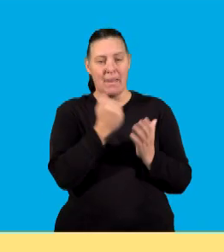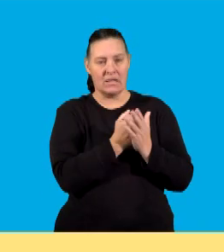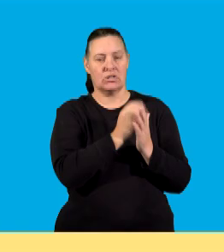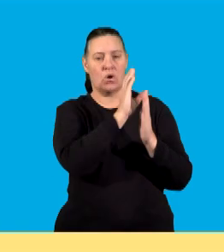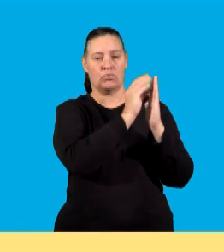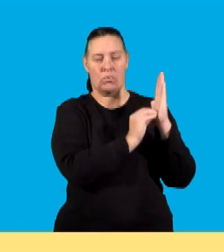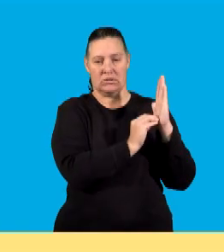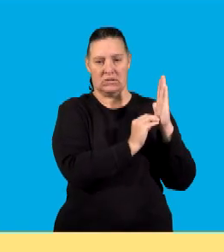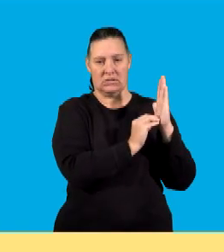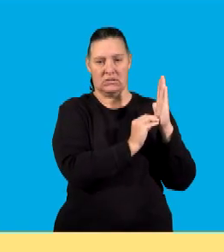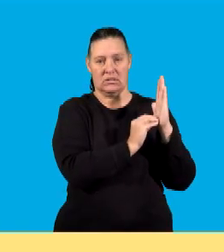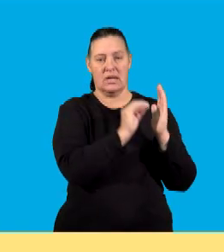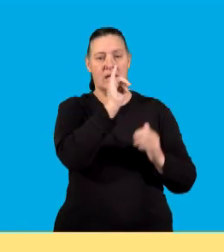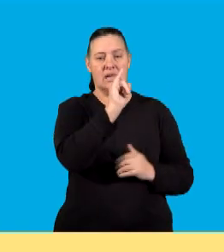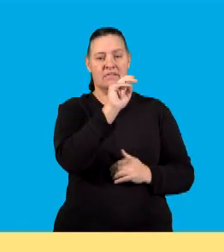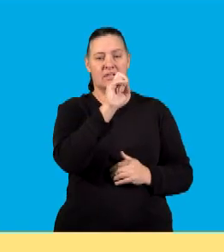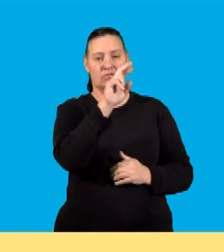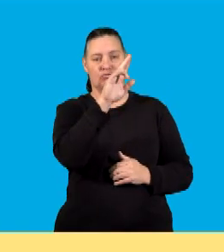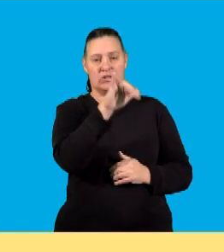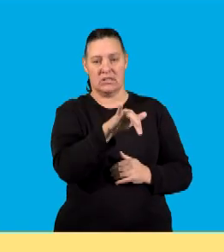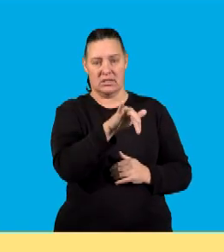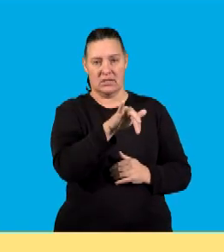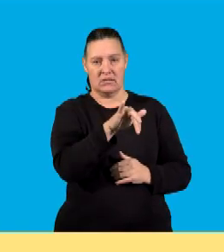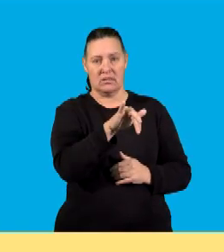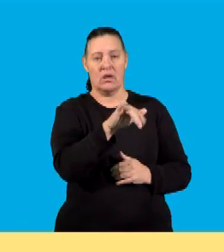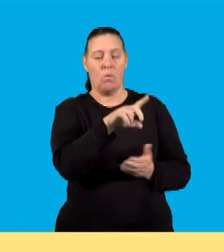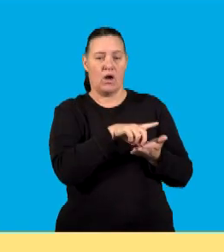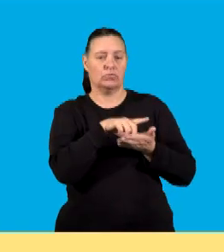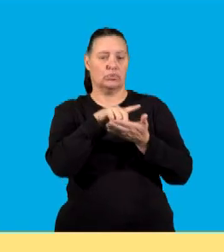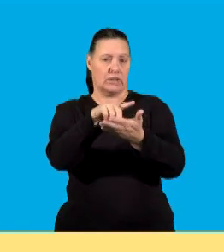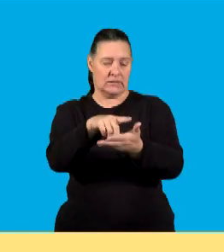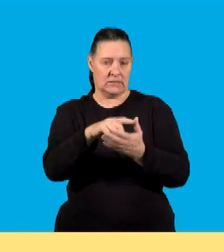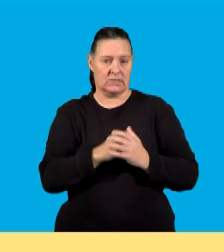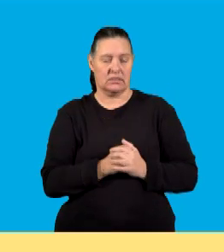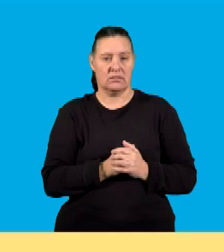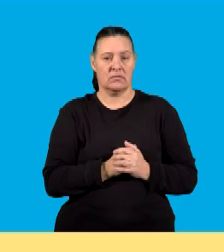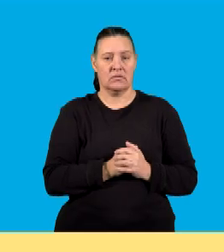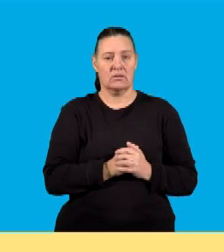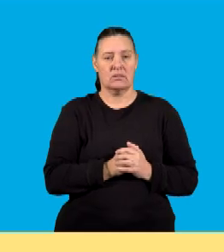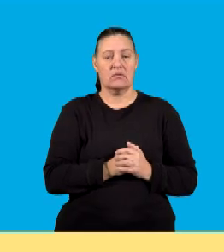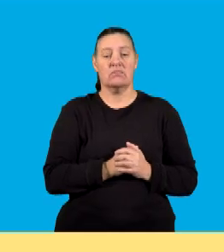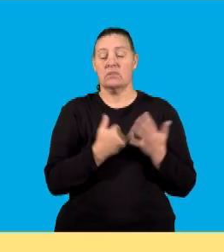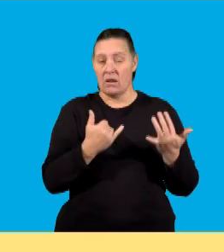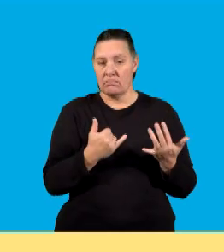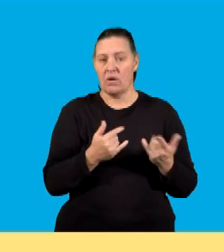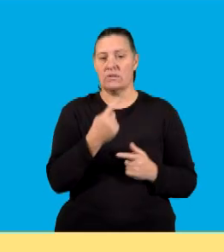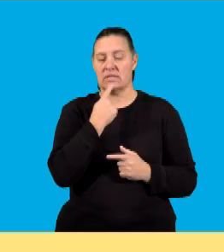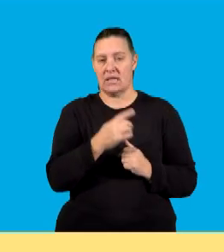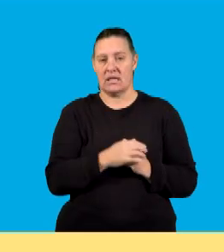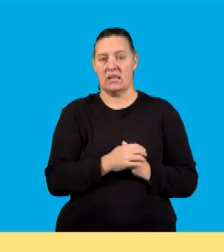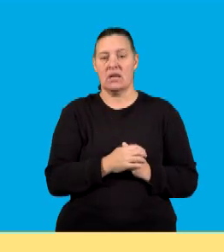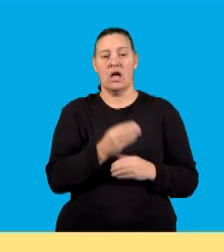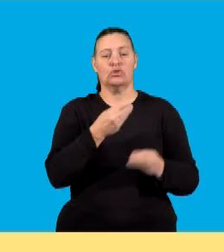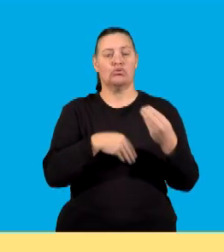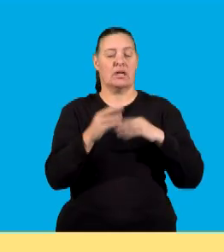need to record the inventory that was donated. But to begin with, I'll come here, then I'll